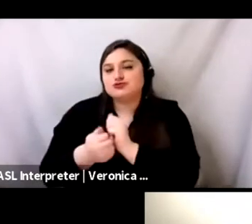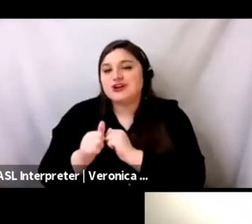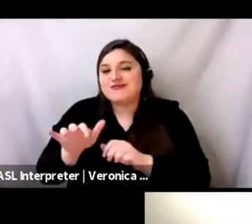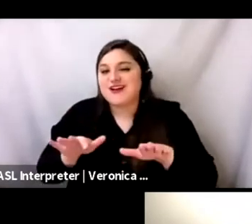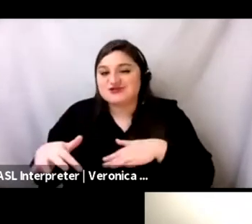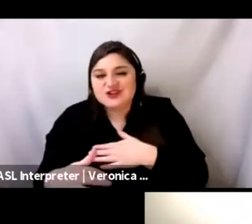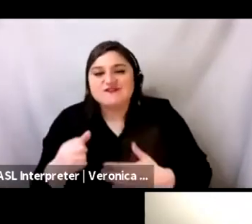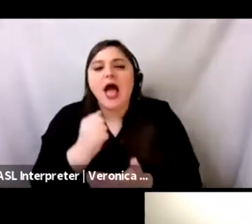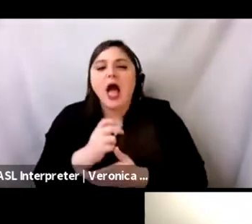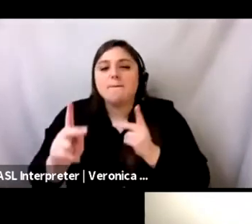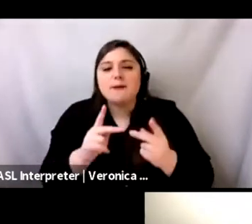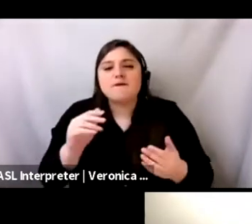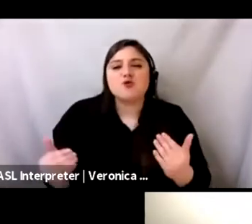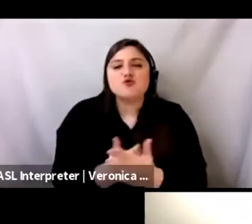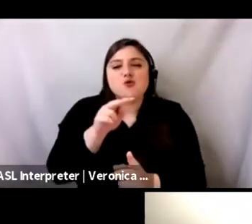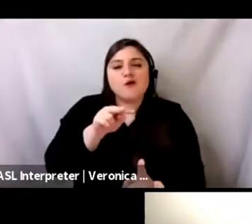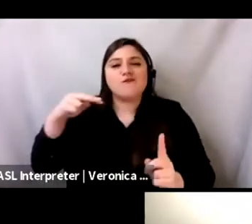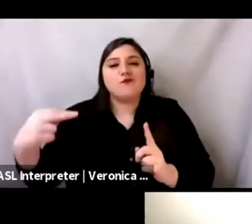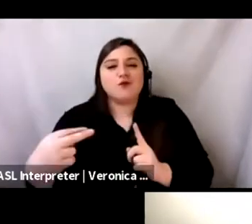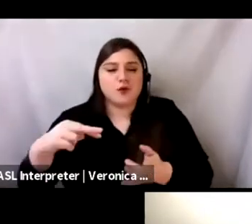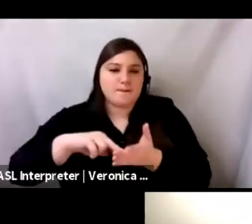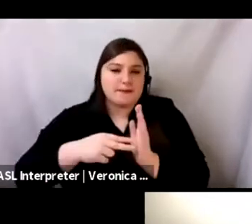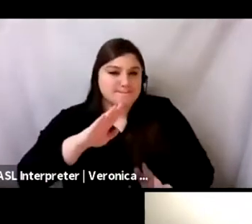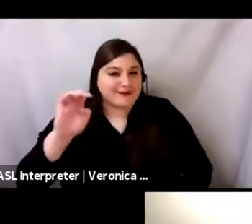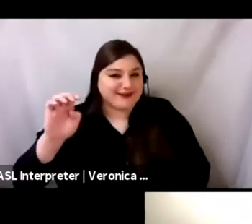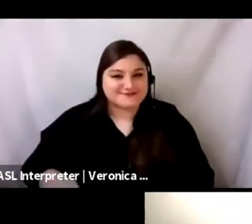bees differently from another angle.